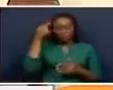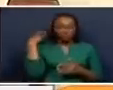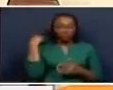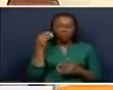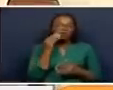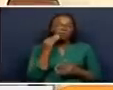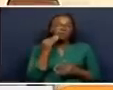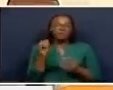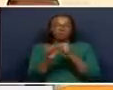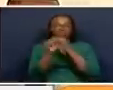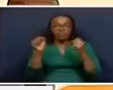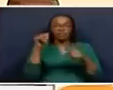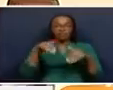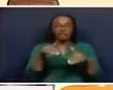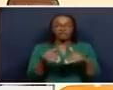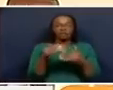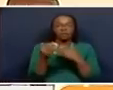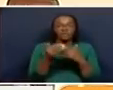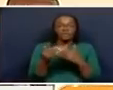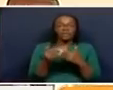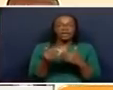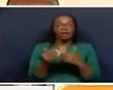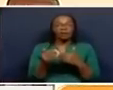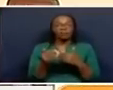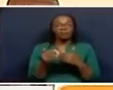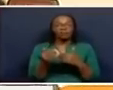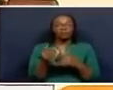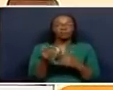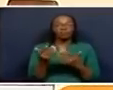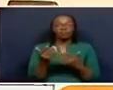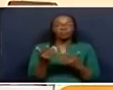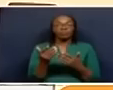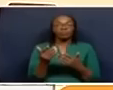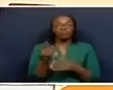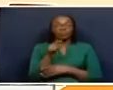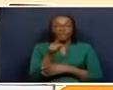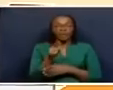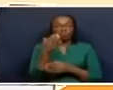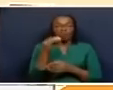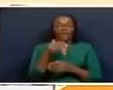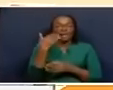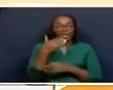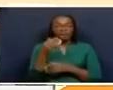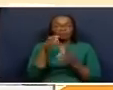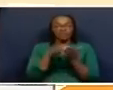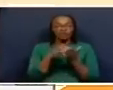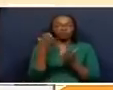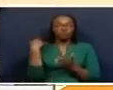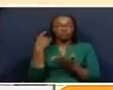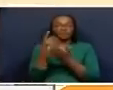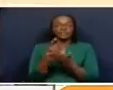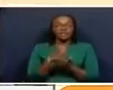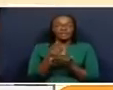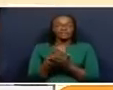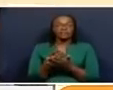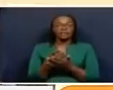the presidential election has almost been pre-litigated in terms of every issue that was thought to stand in the way of